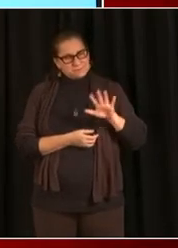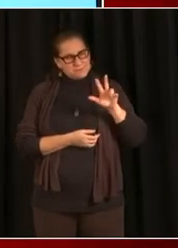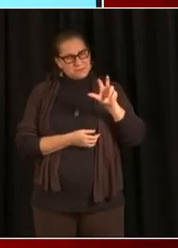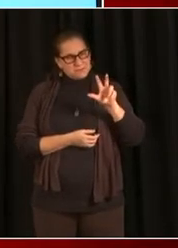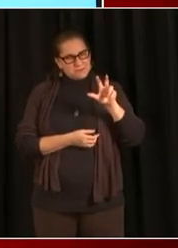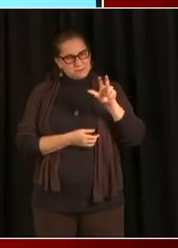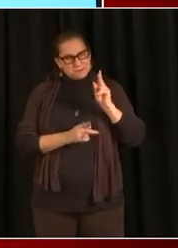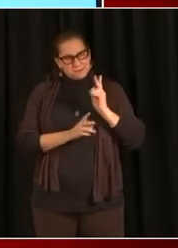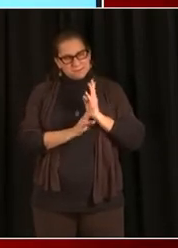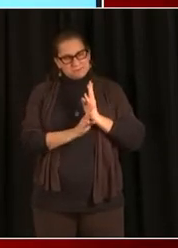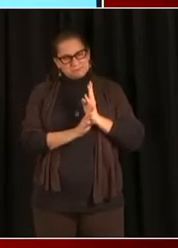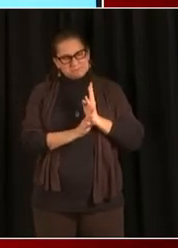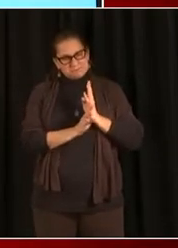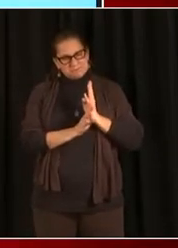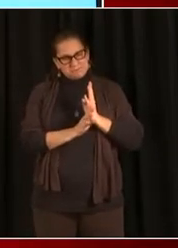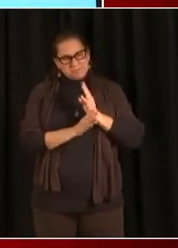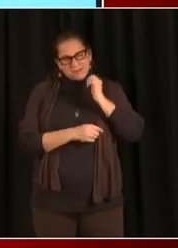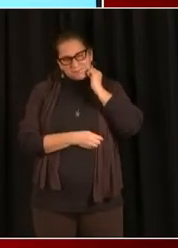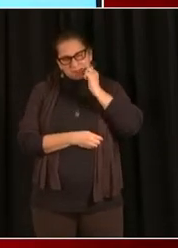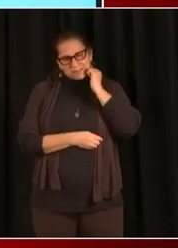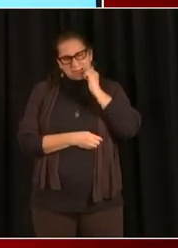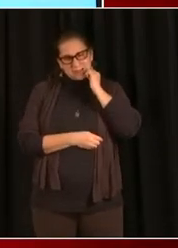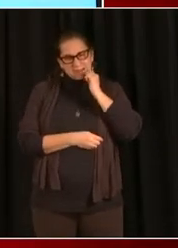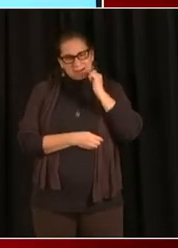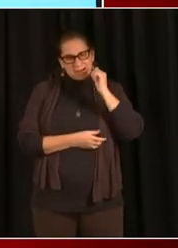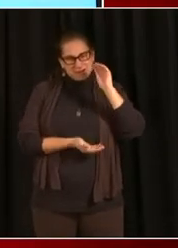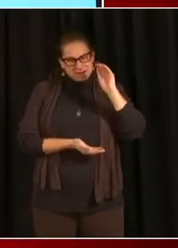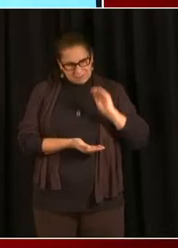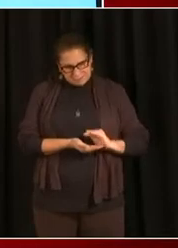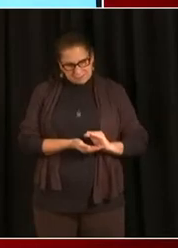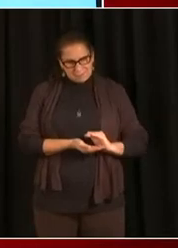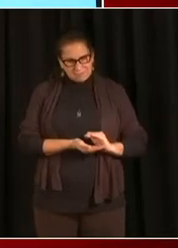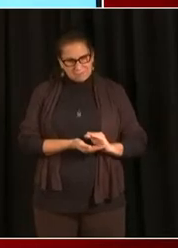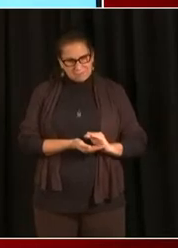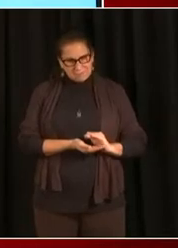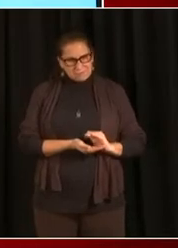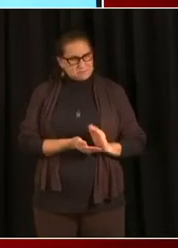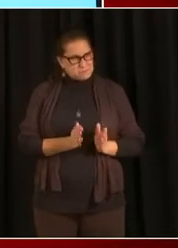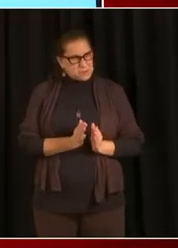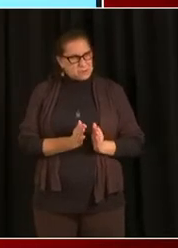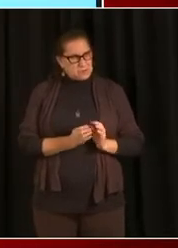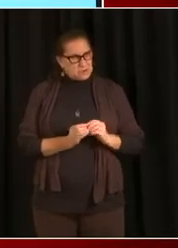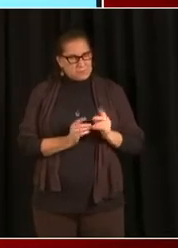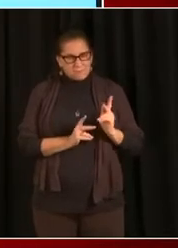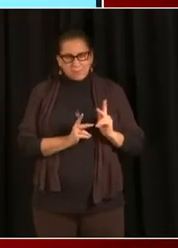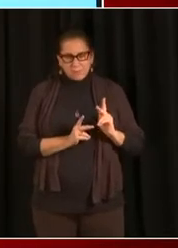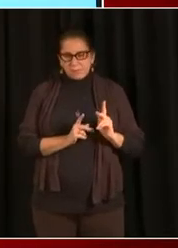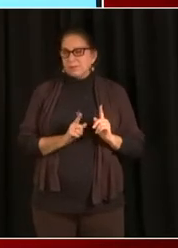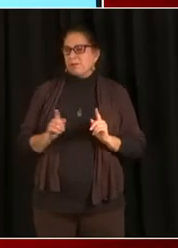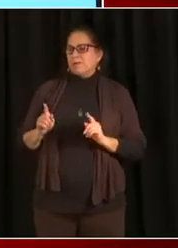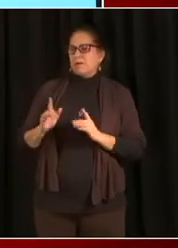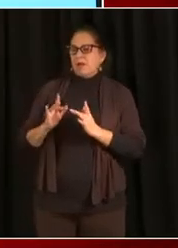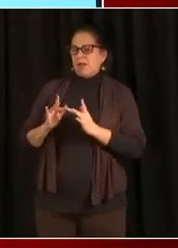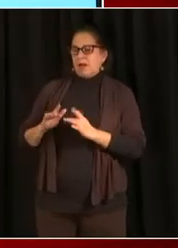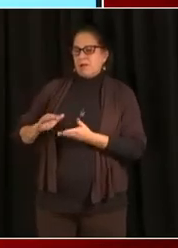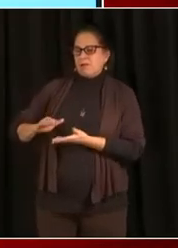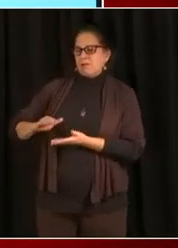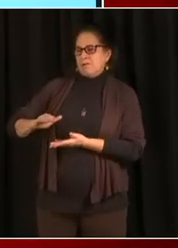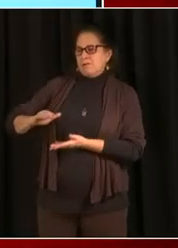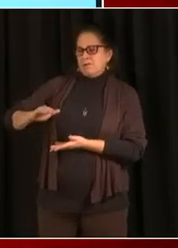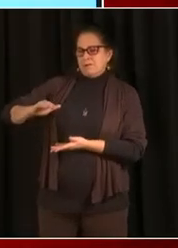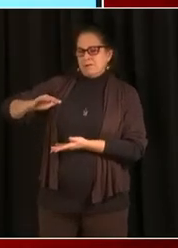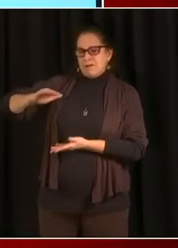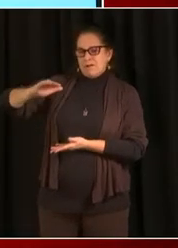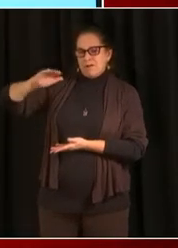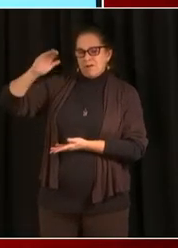that's like to go from that to you're not serving anyone interiorly in your space. Fortunately, we still get to connect to our